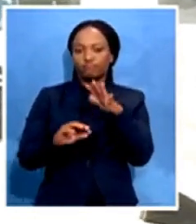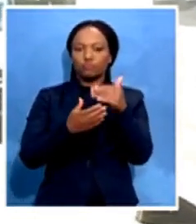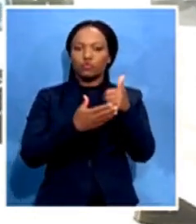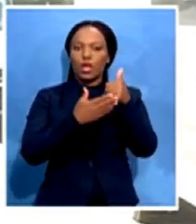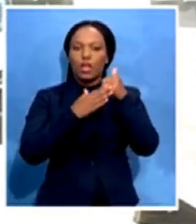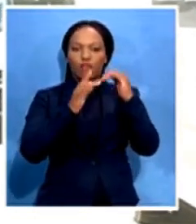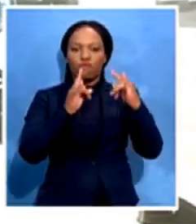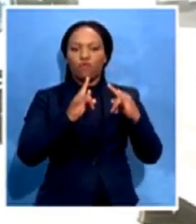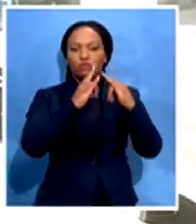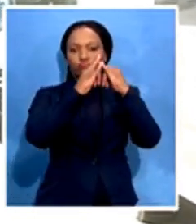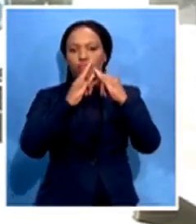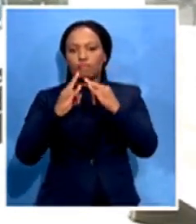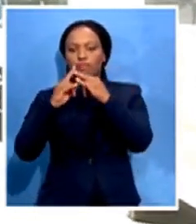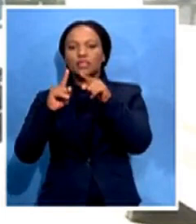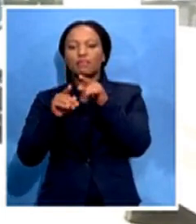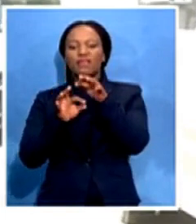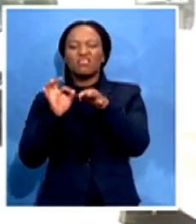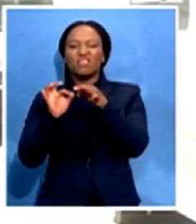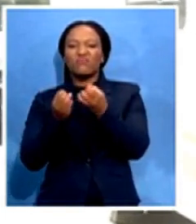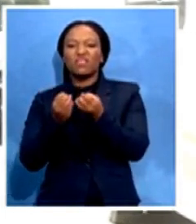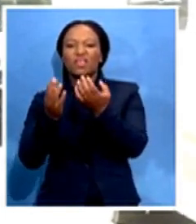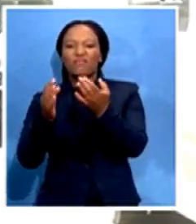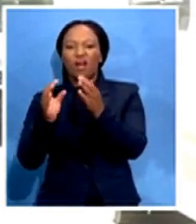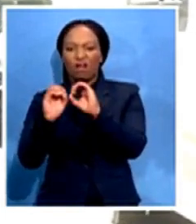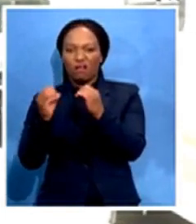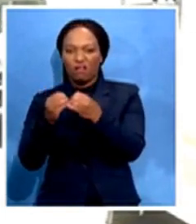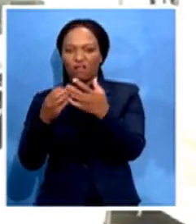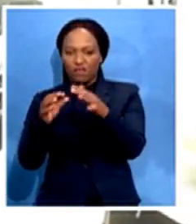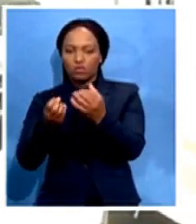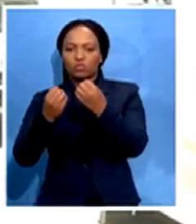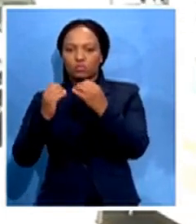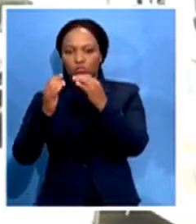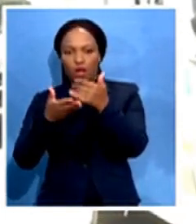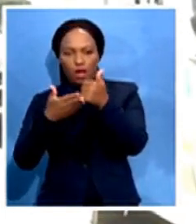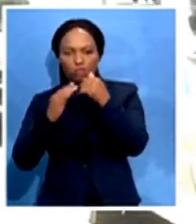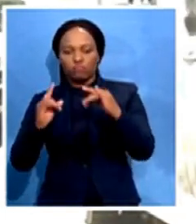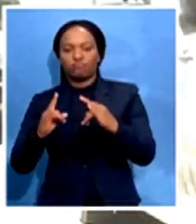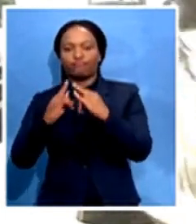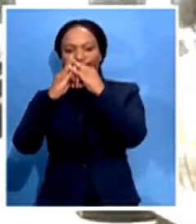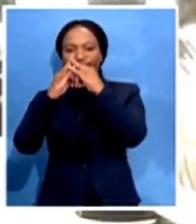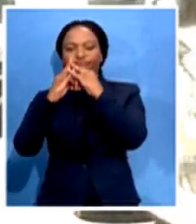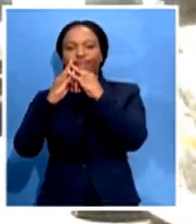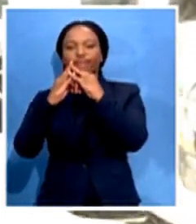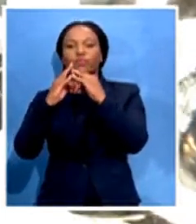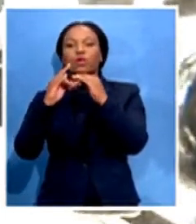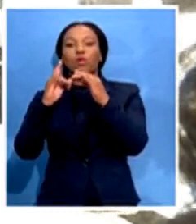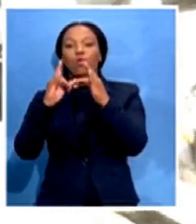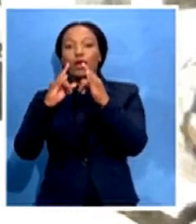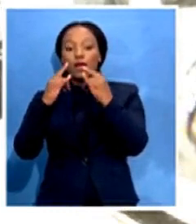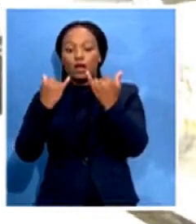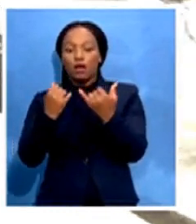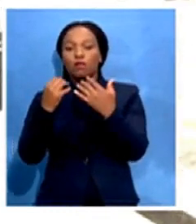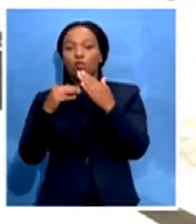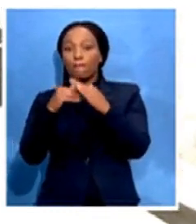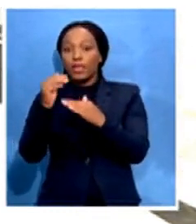with tents, and we now have built some structures. One that was done by the Department of Health, and